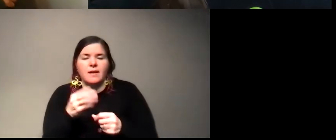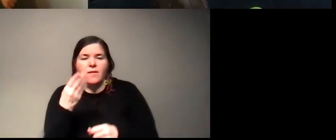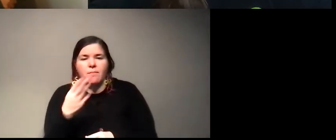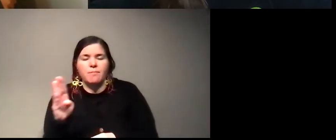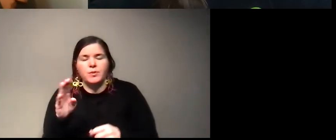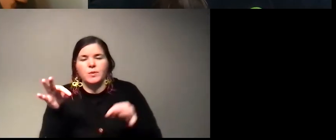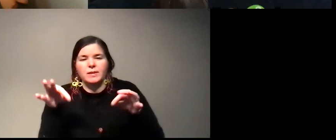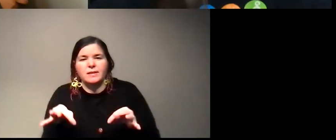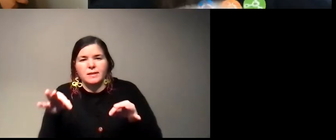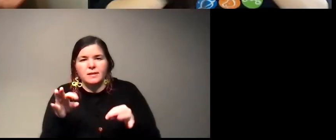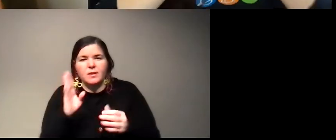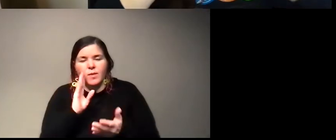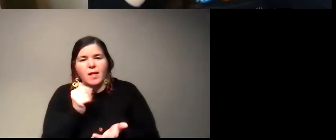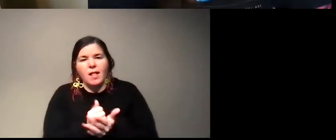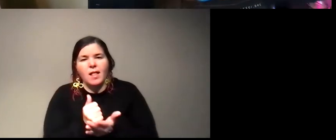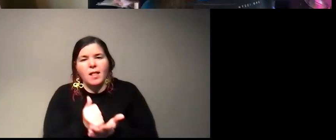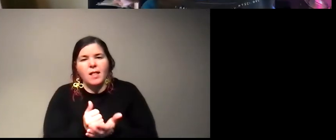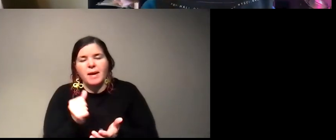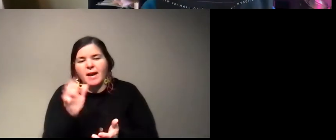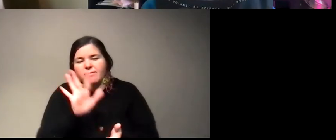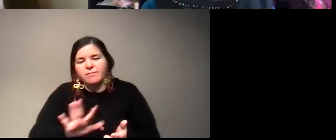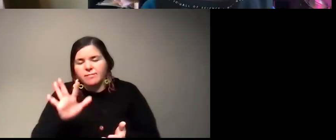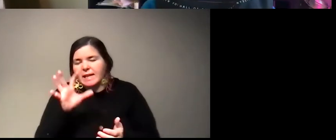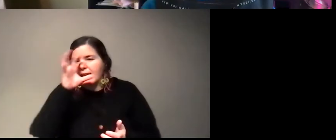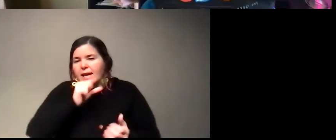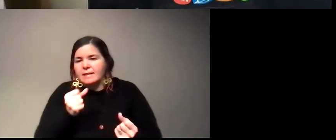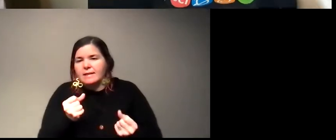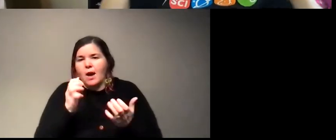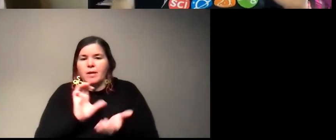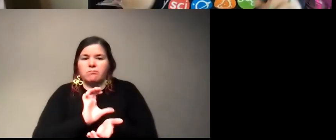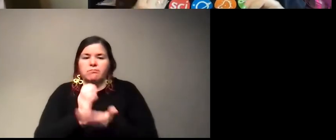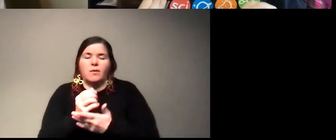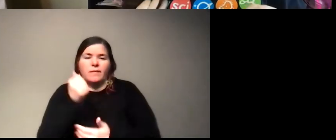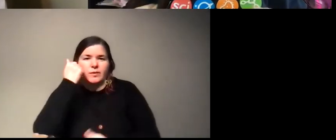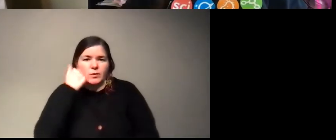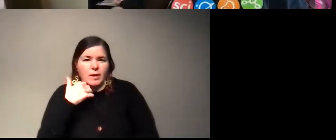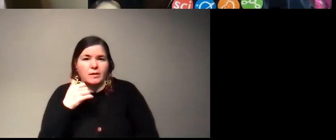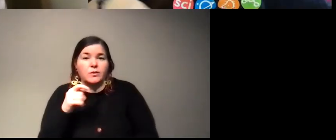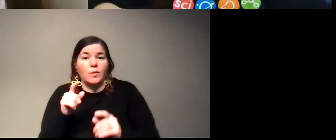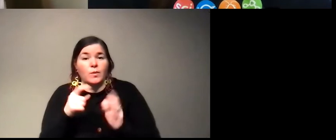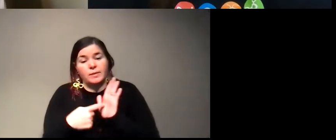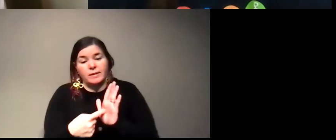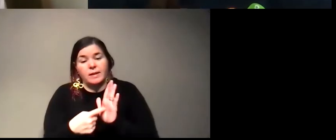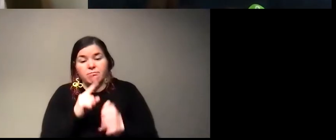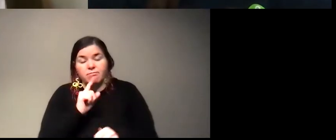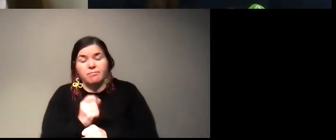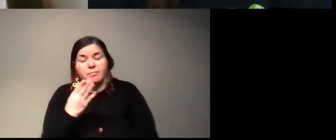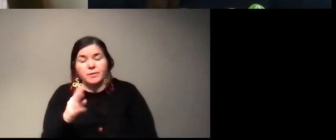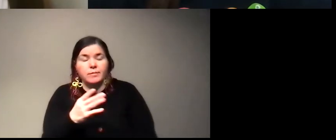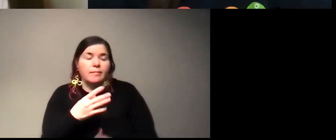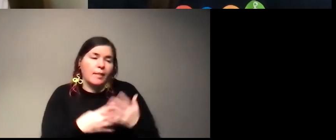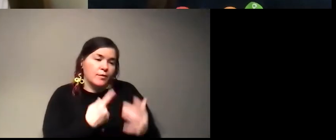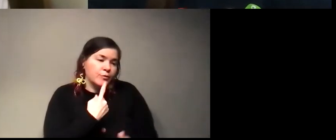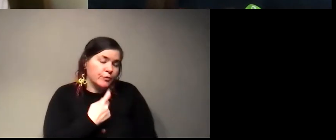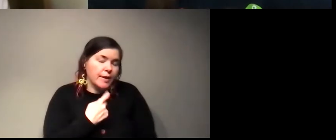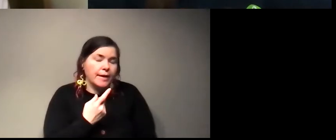kind of helps you estimate how much sweat you actually have. So those samples are actually blue. Blood is red, like